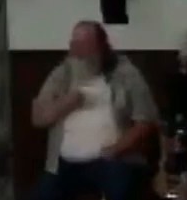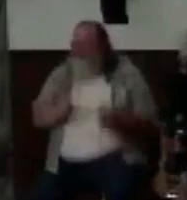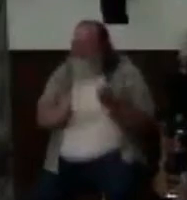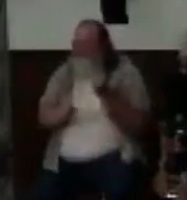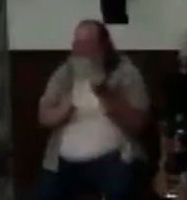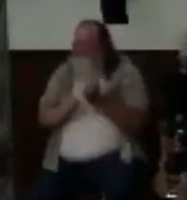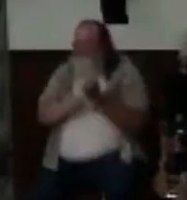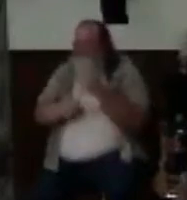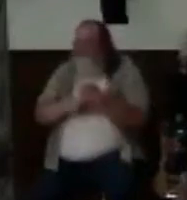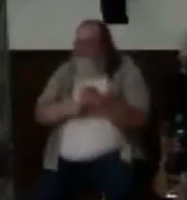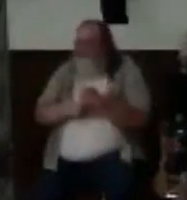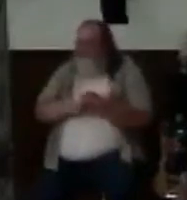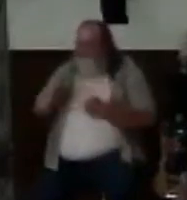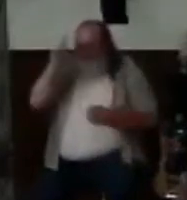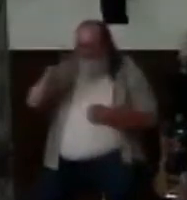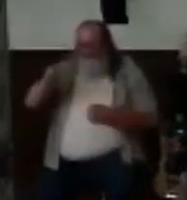exist.